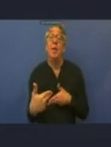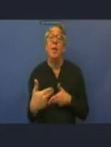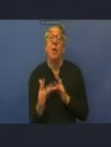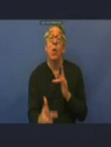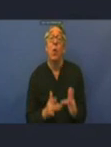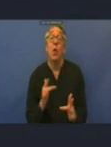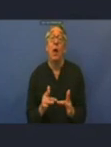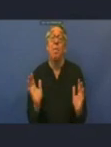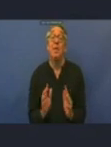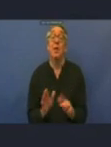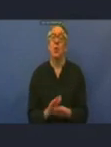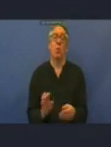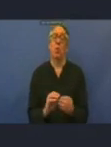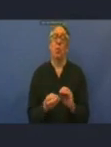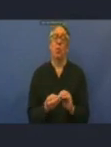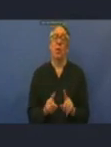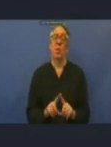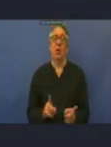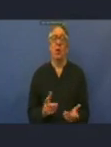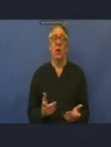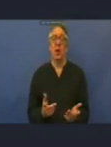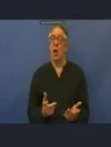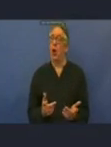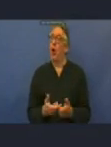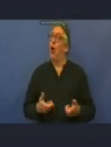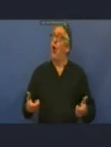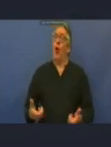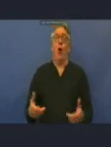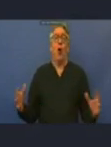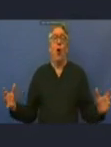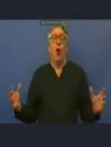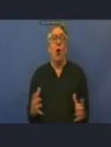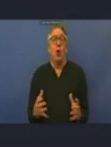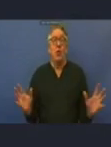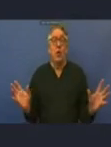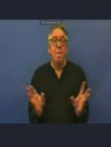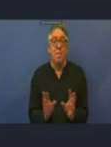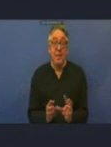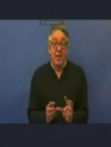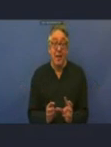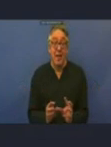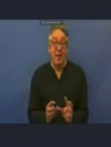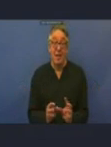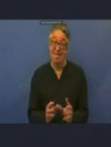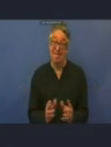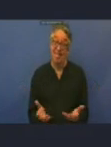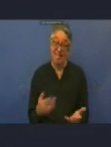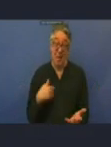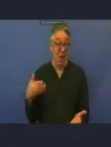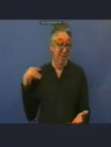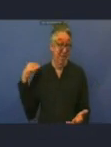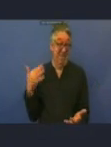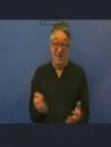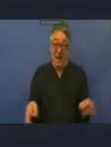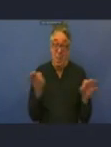cluster meeting, what does it mean for us, this cluster meeting, which is the exchange, the physical participation, the exchange, it's really important. That's